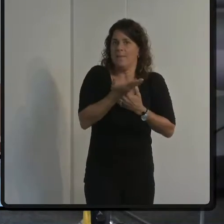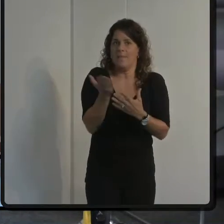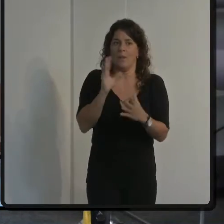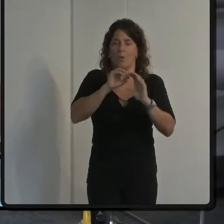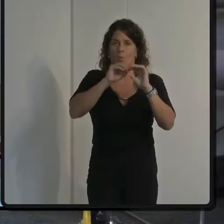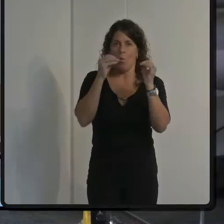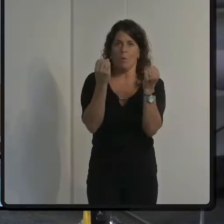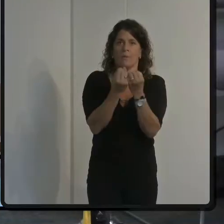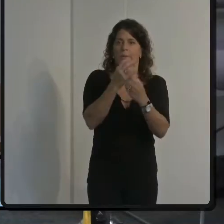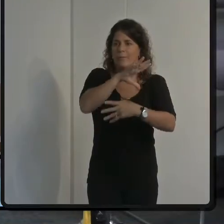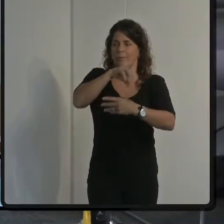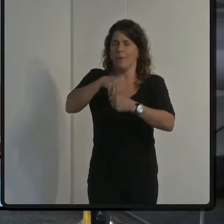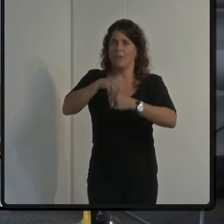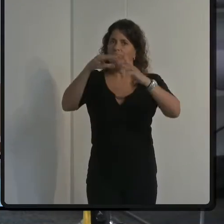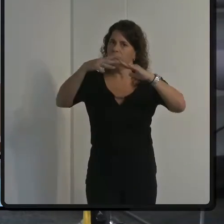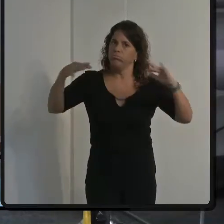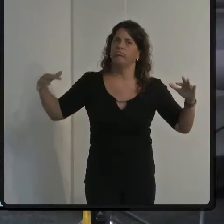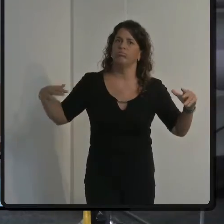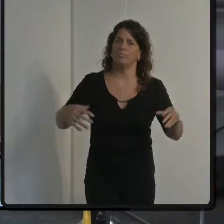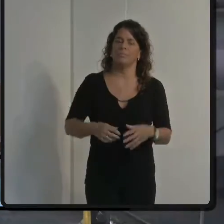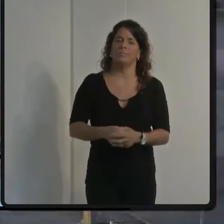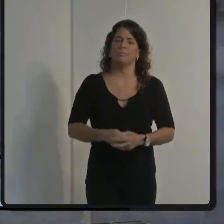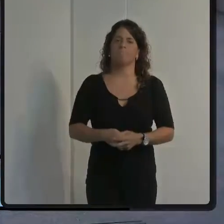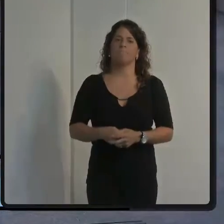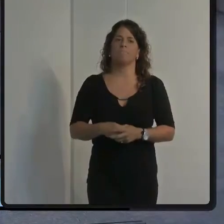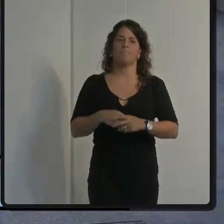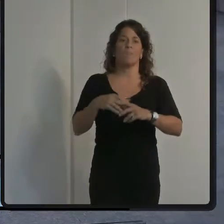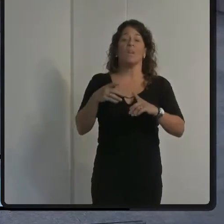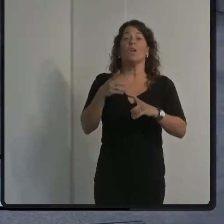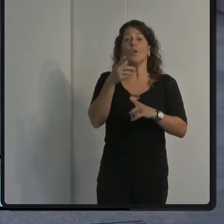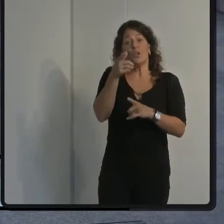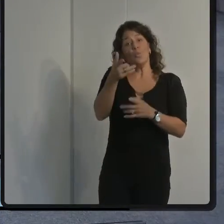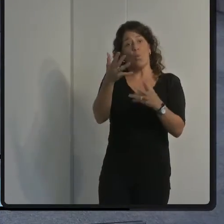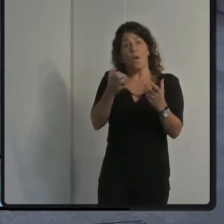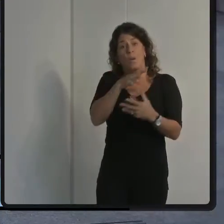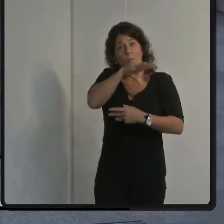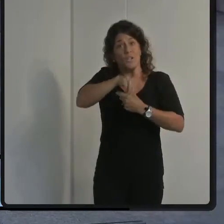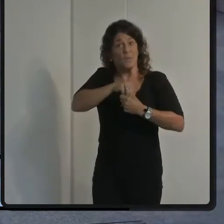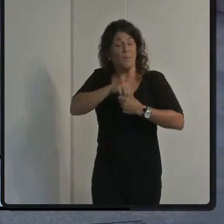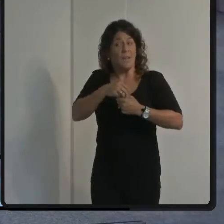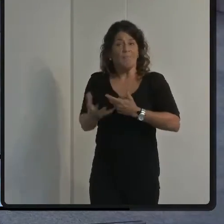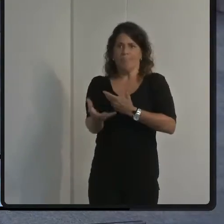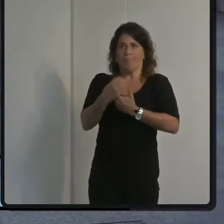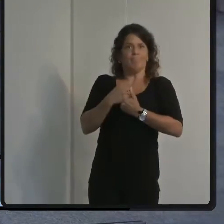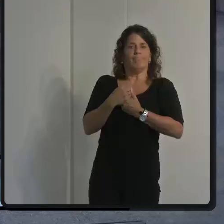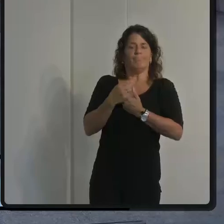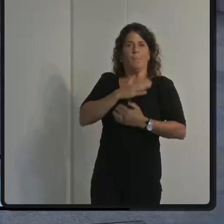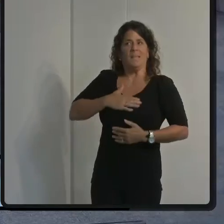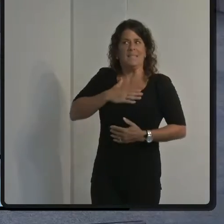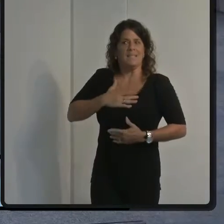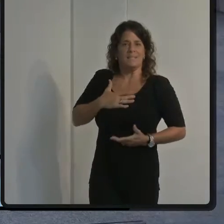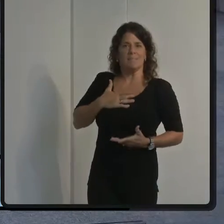organizations. Okay, thank you very much. If you'd like to participate, we'd love to include you.